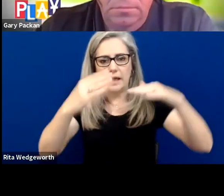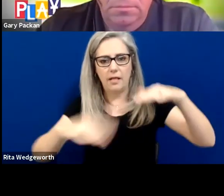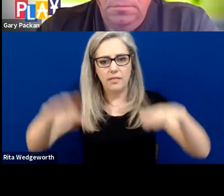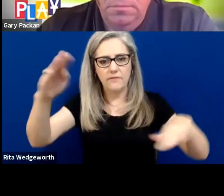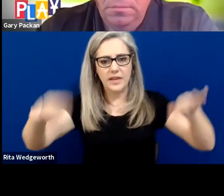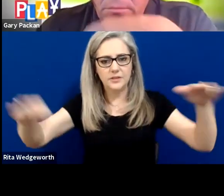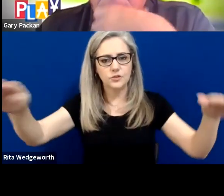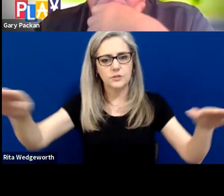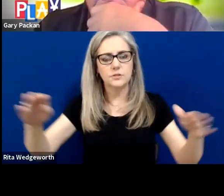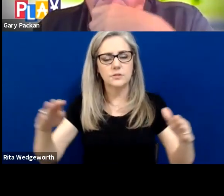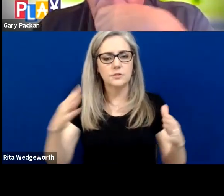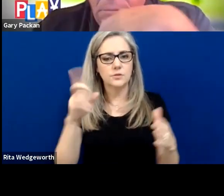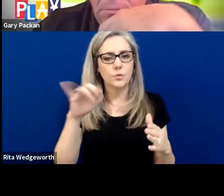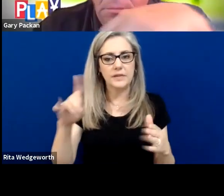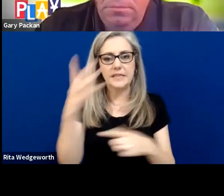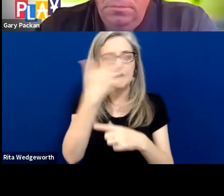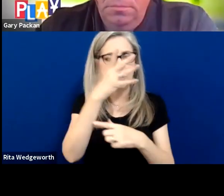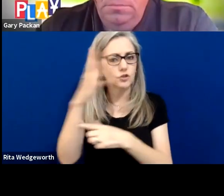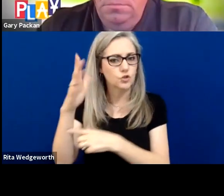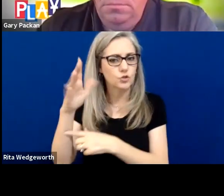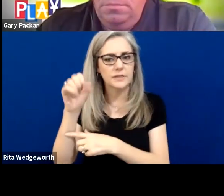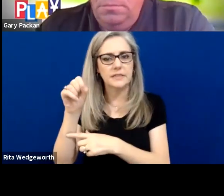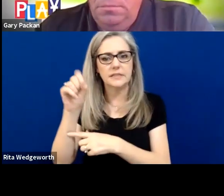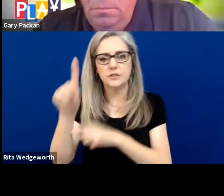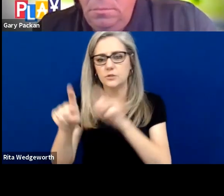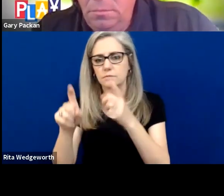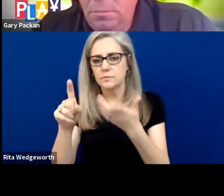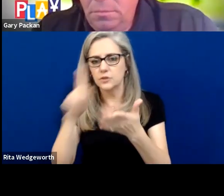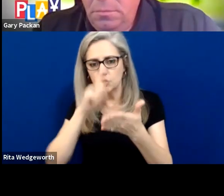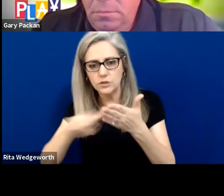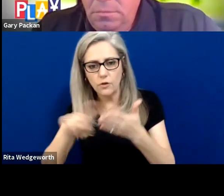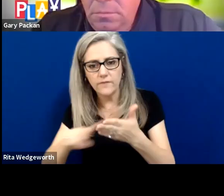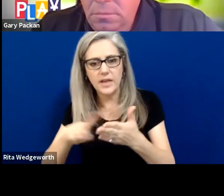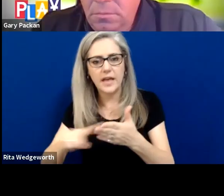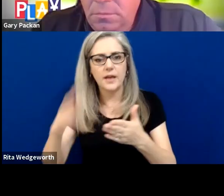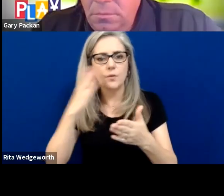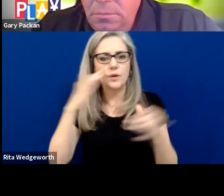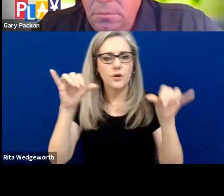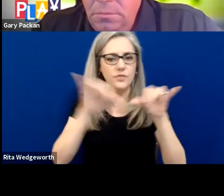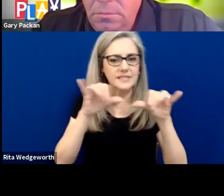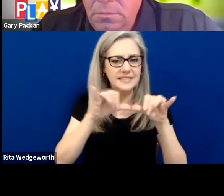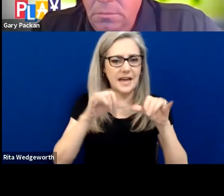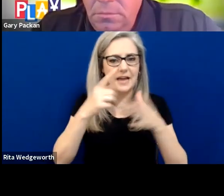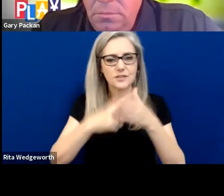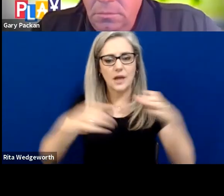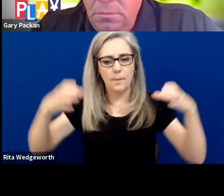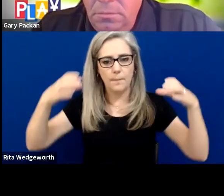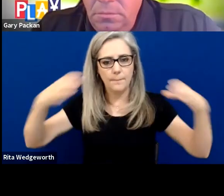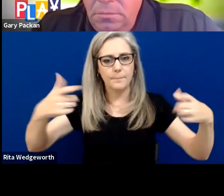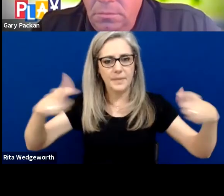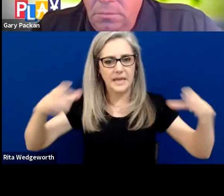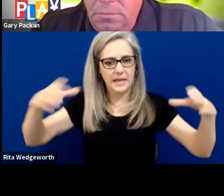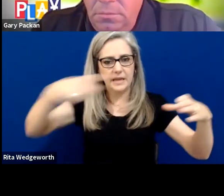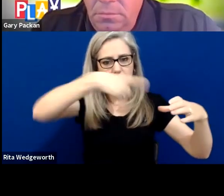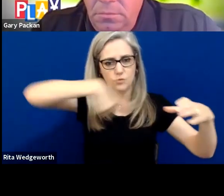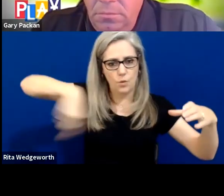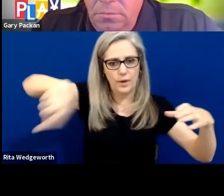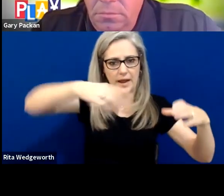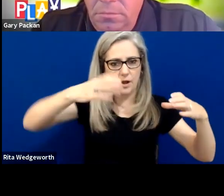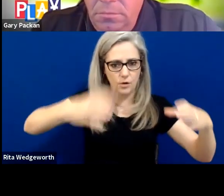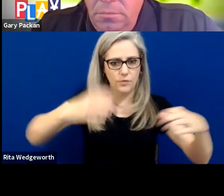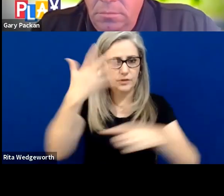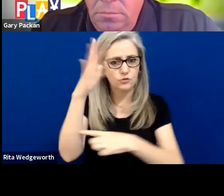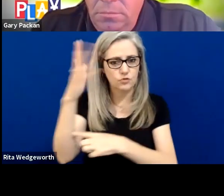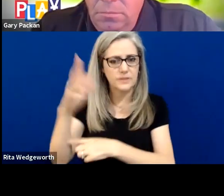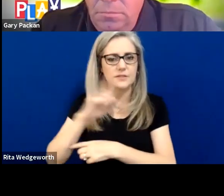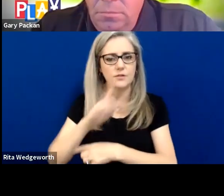what type, size, you know, diameter trees that we have. So as we work with Jeremy and his group